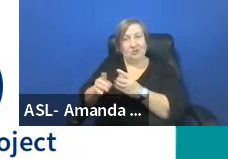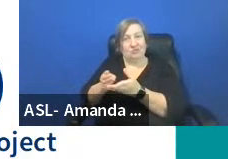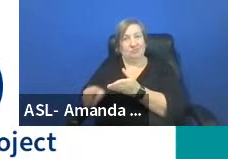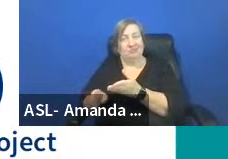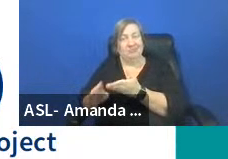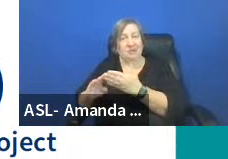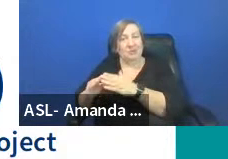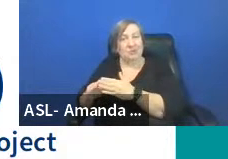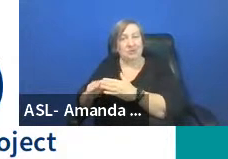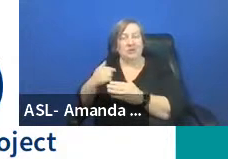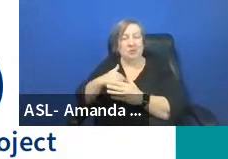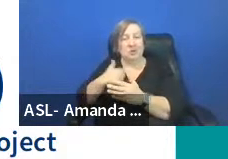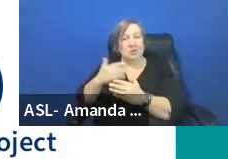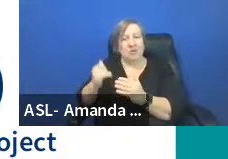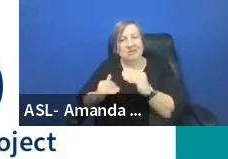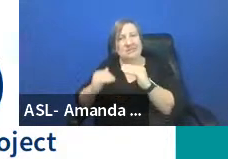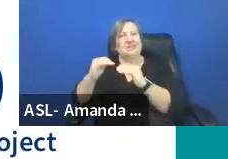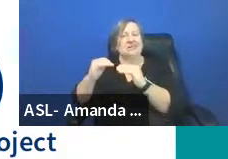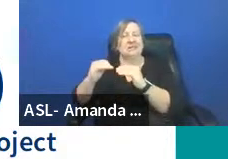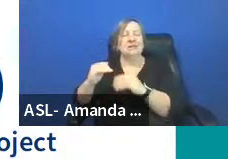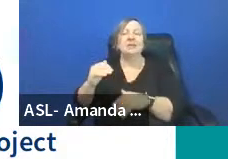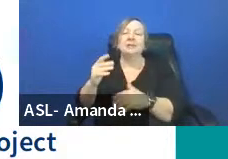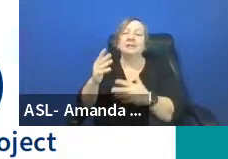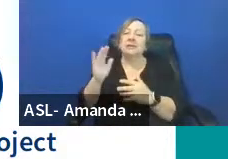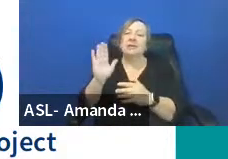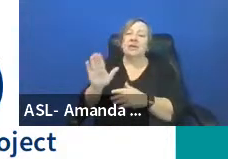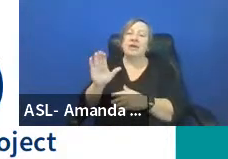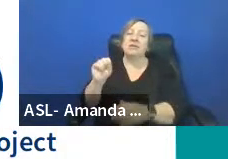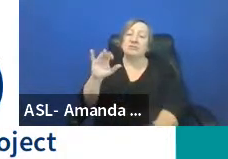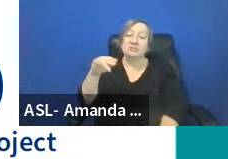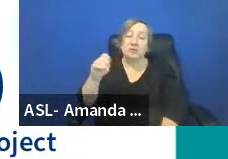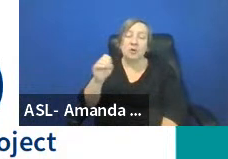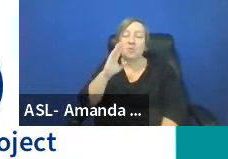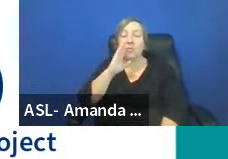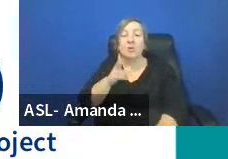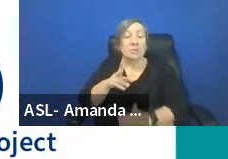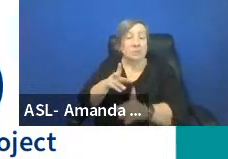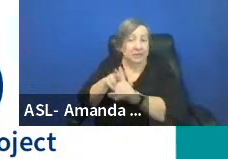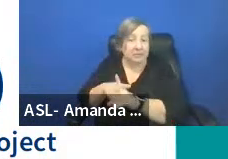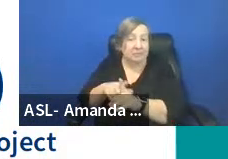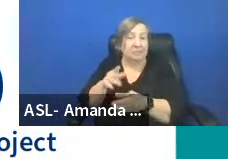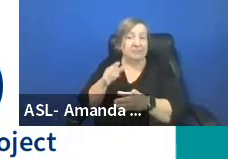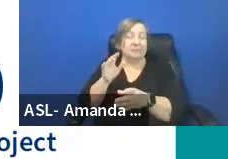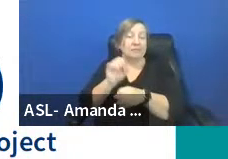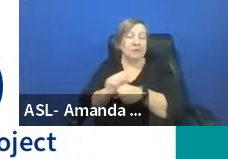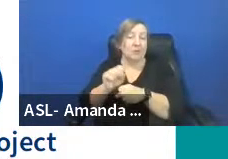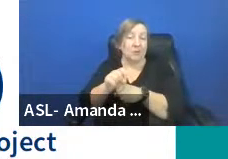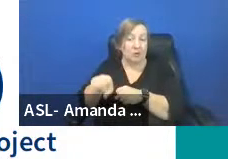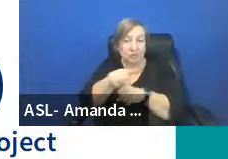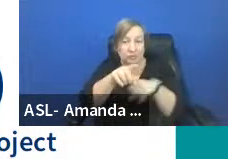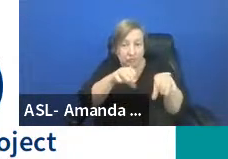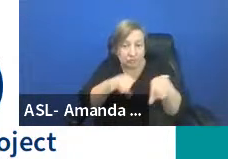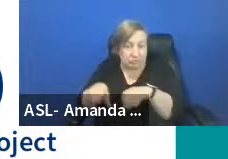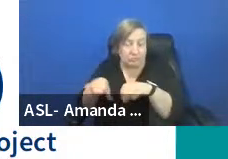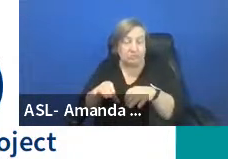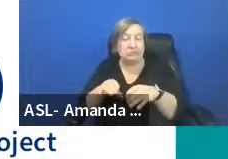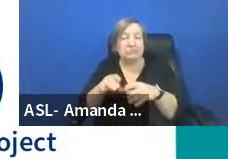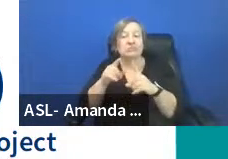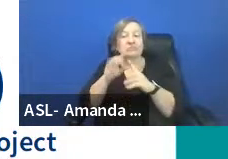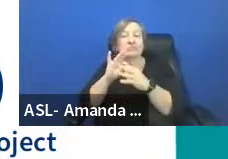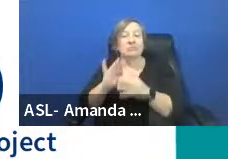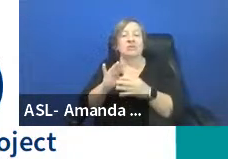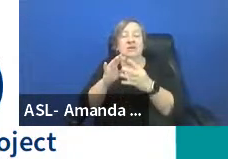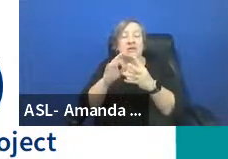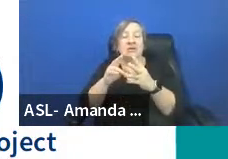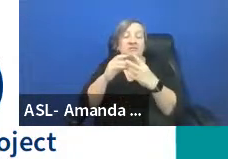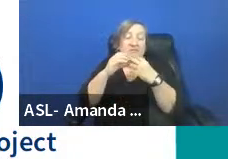our equity framework. Their scope, again, will be applying the work that you all have already done around values and